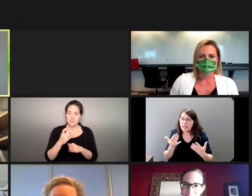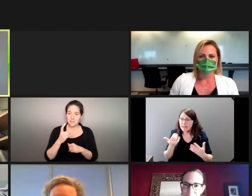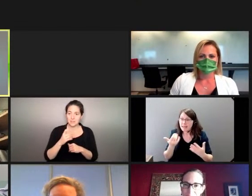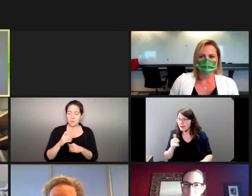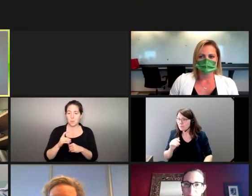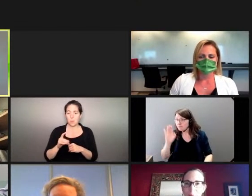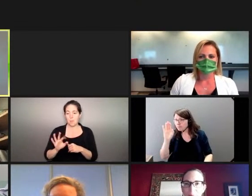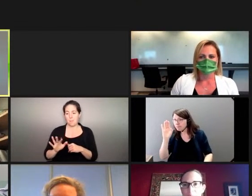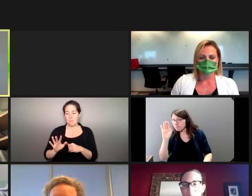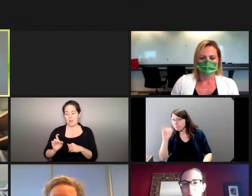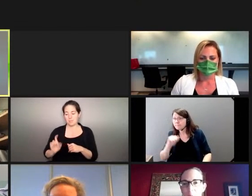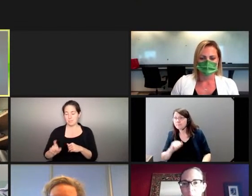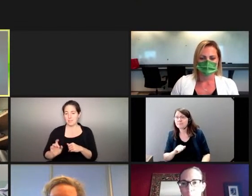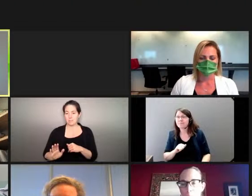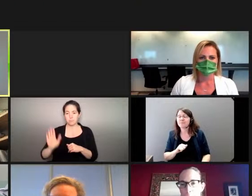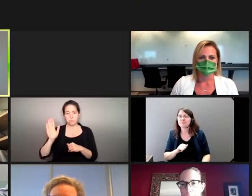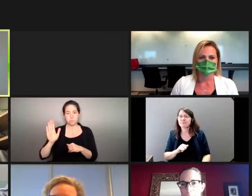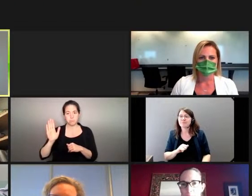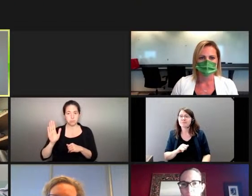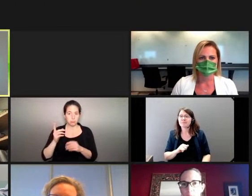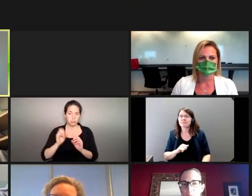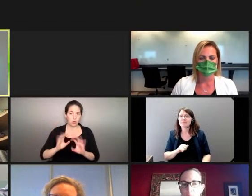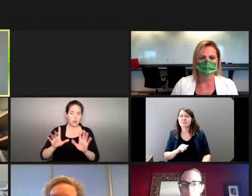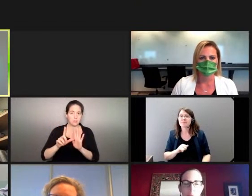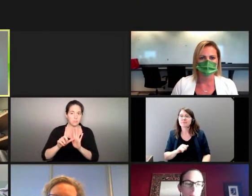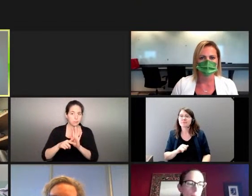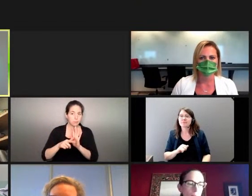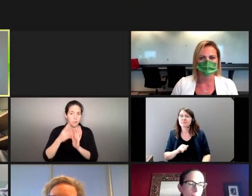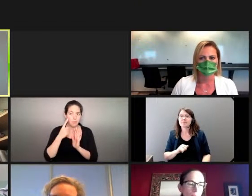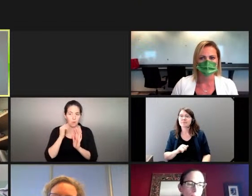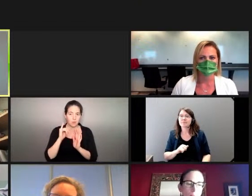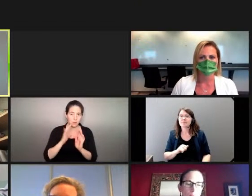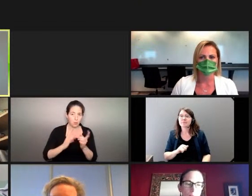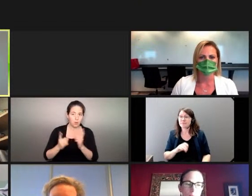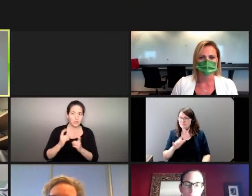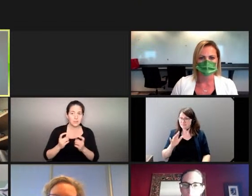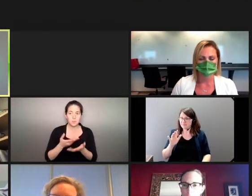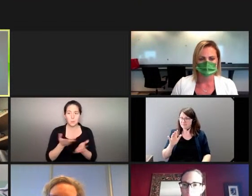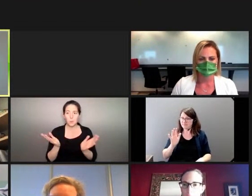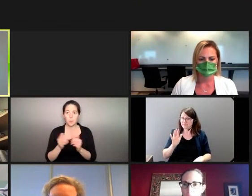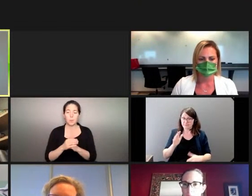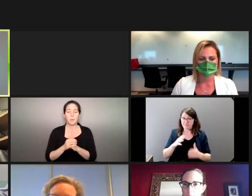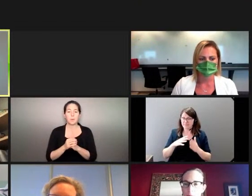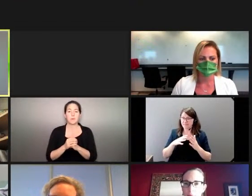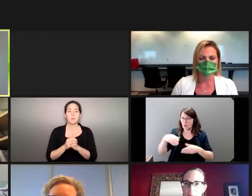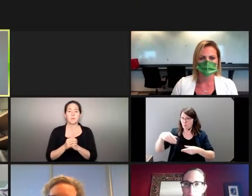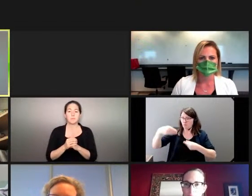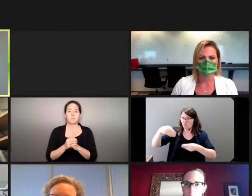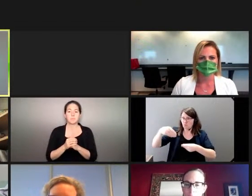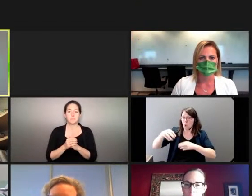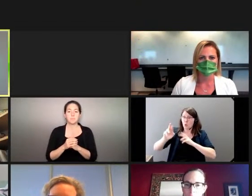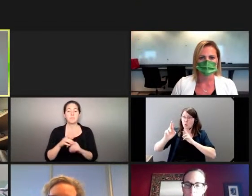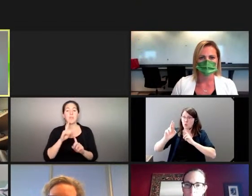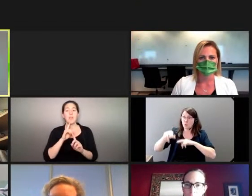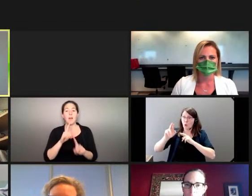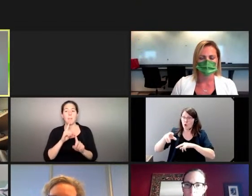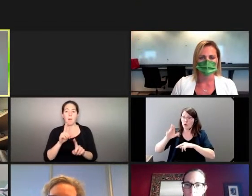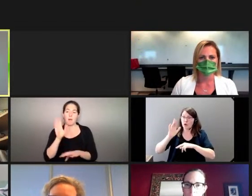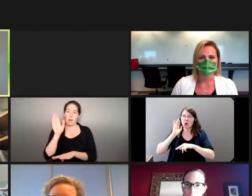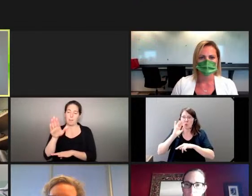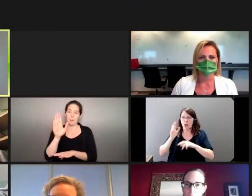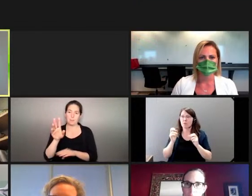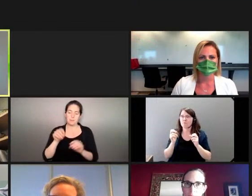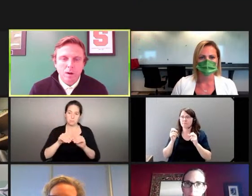in. Of course, we will have this report will go live this afternoon. It will come